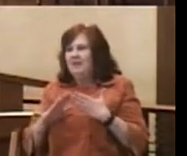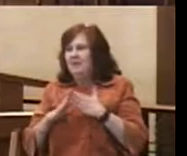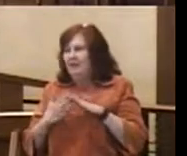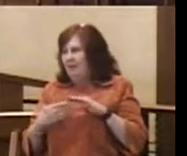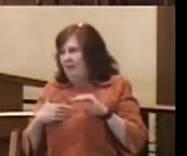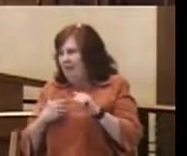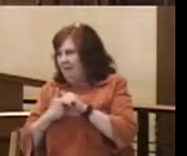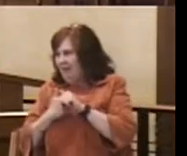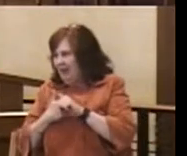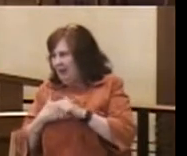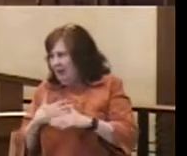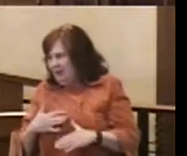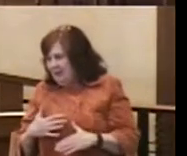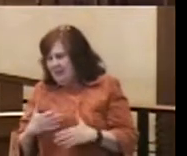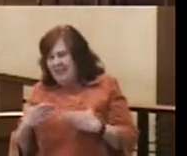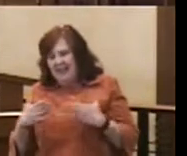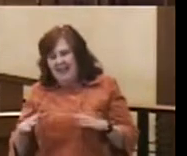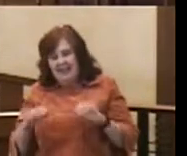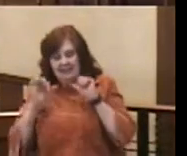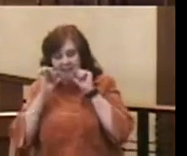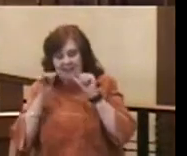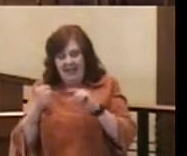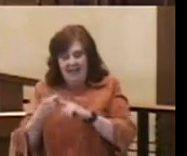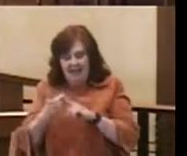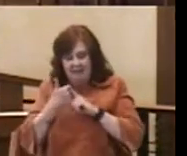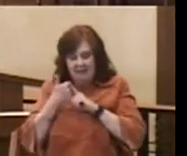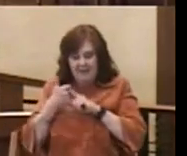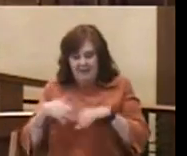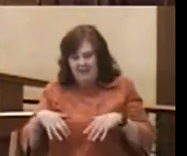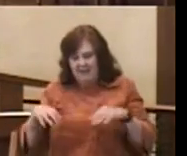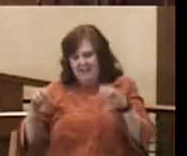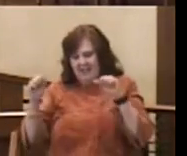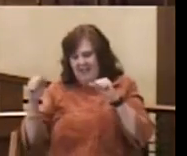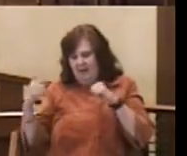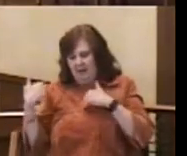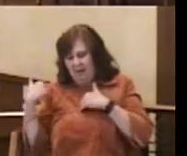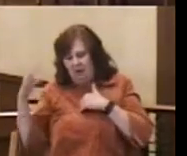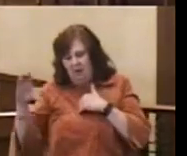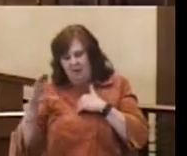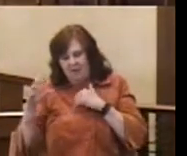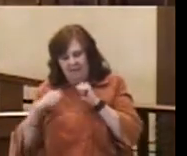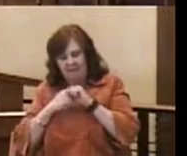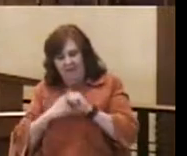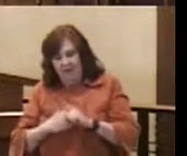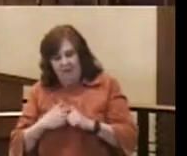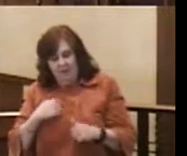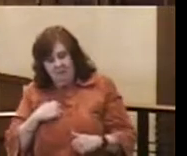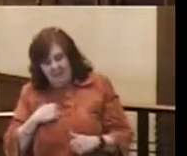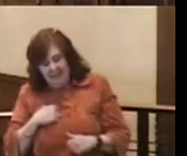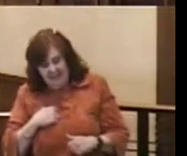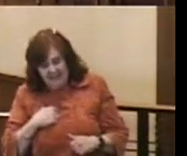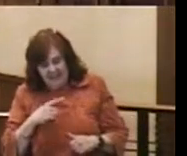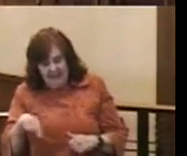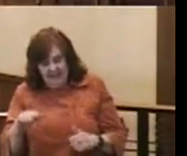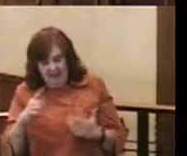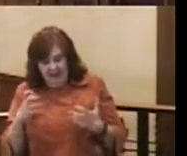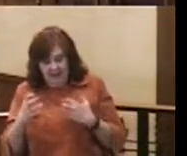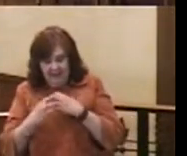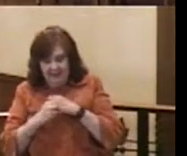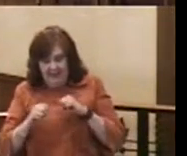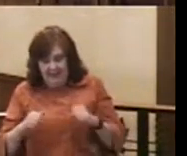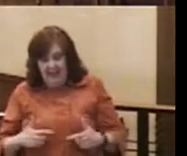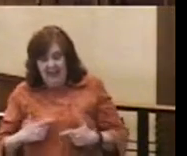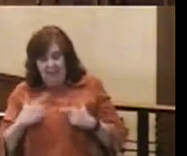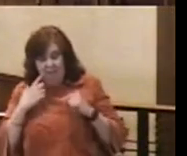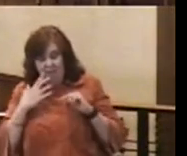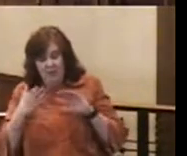followers, let them deny themselves and take up their cross and follow me. For those who want to save their life will lose